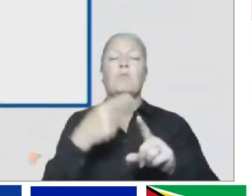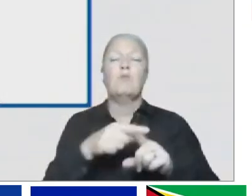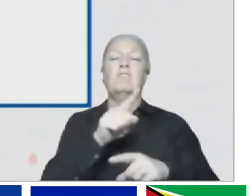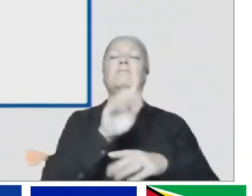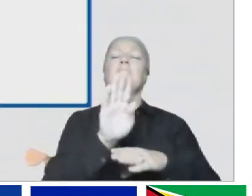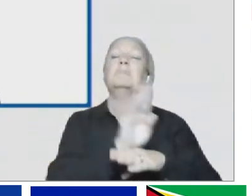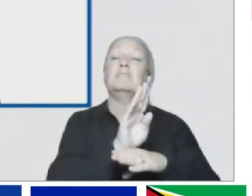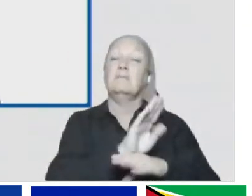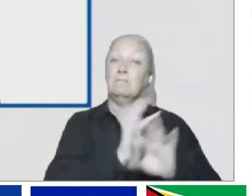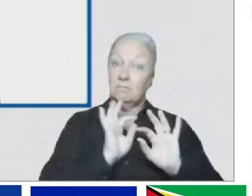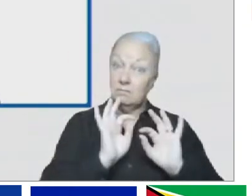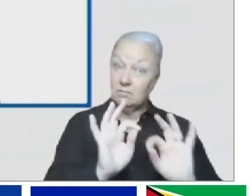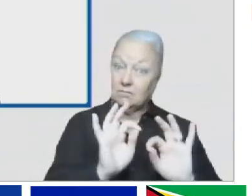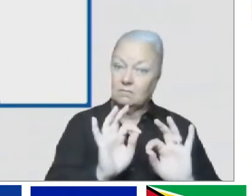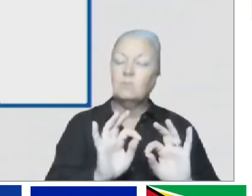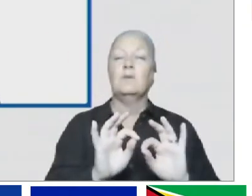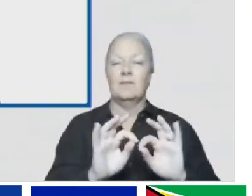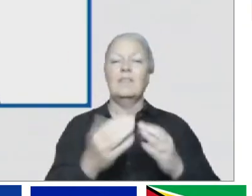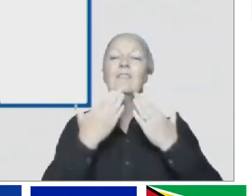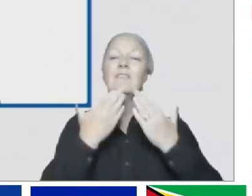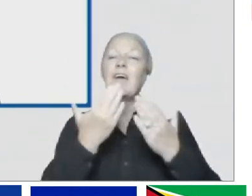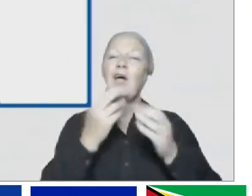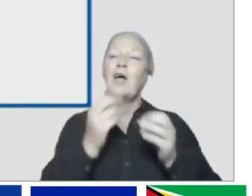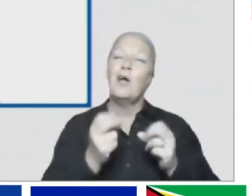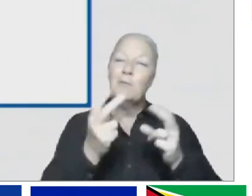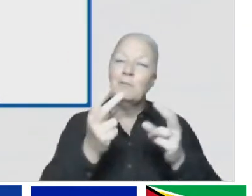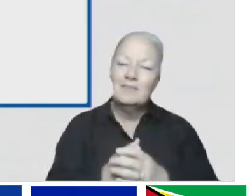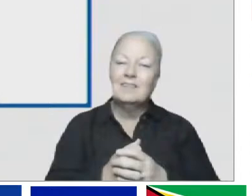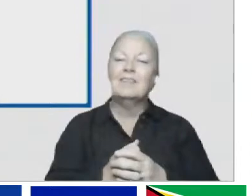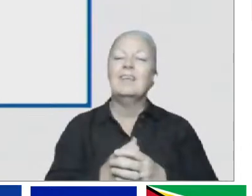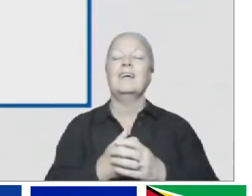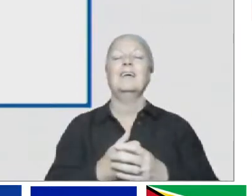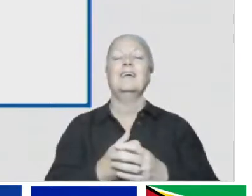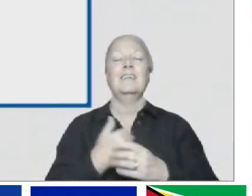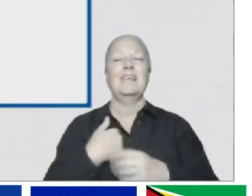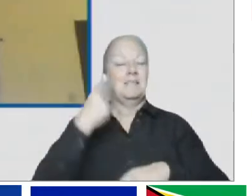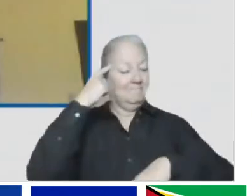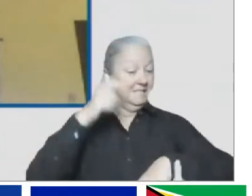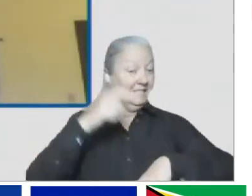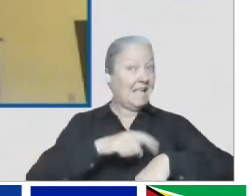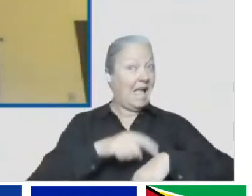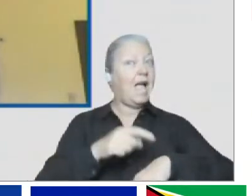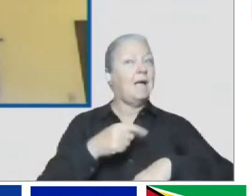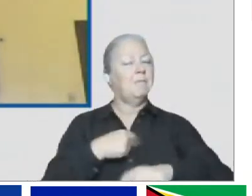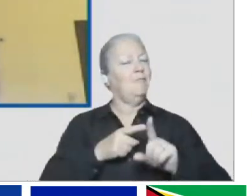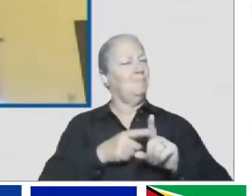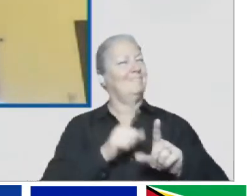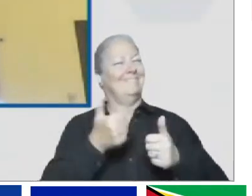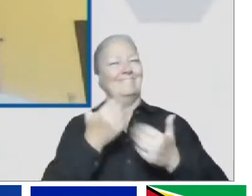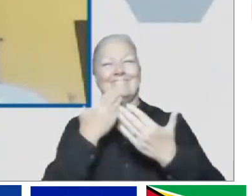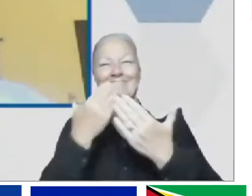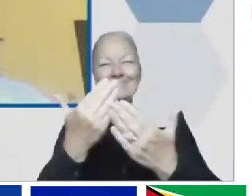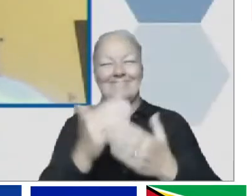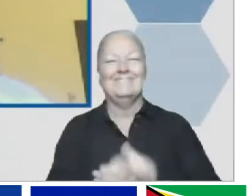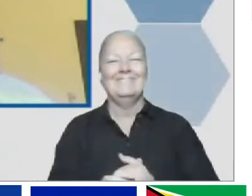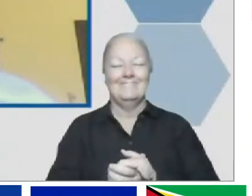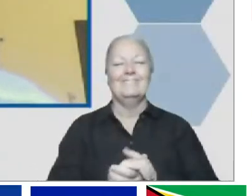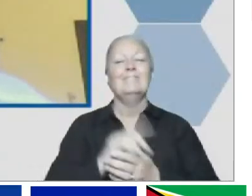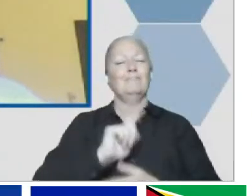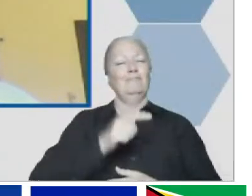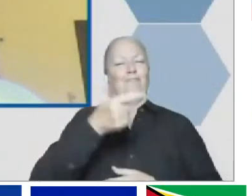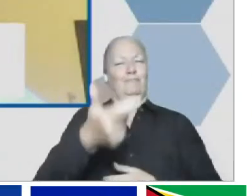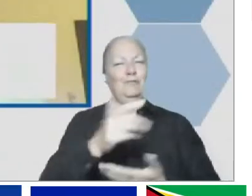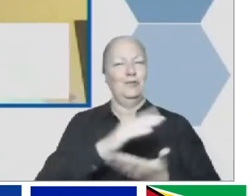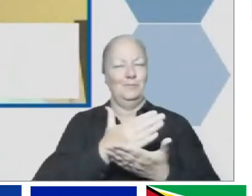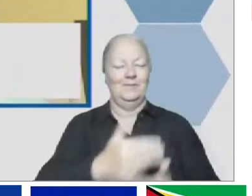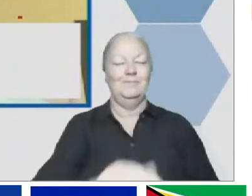this opportunity. Let me adhere to the time restriction. Thank you very much. Thank you, Doctor. Excellent. You did it again.